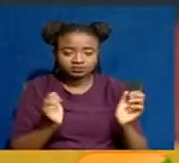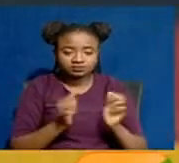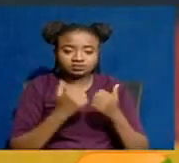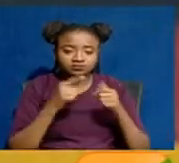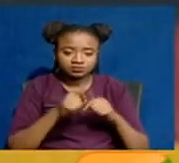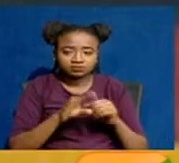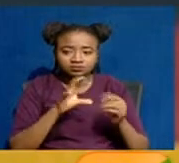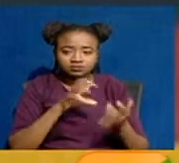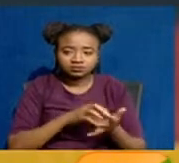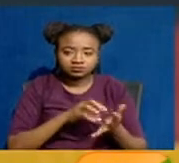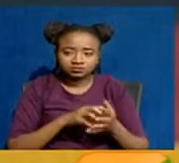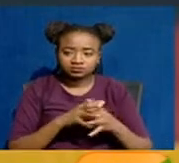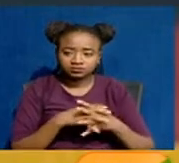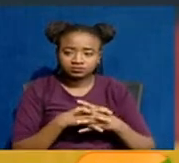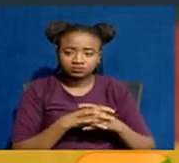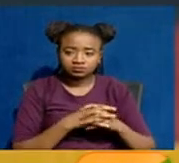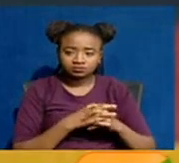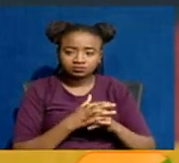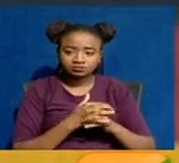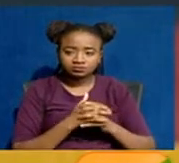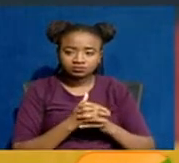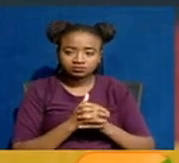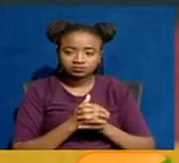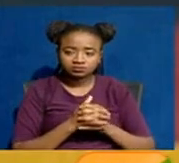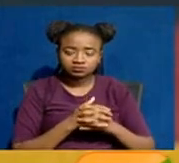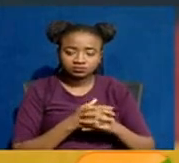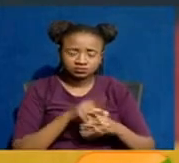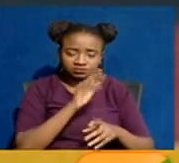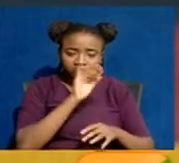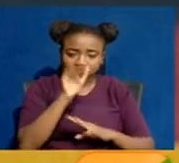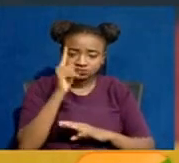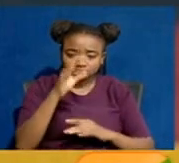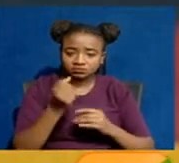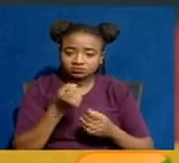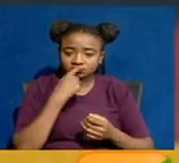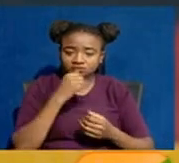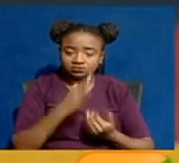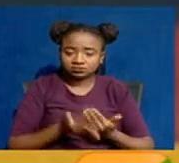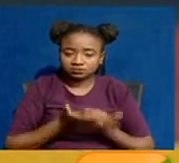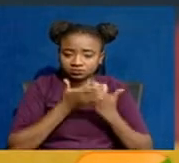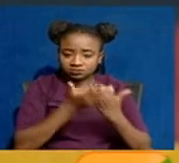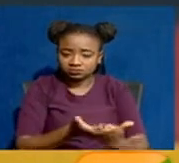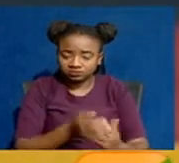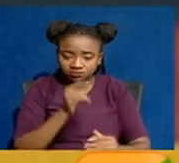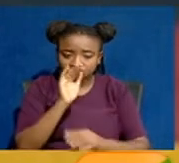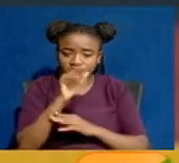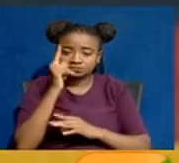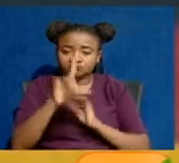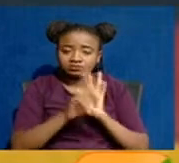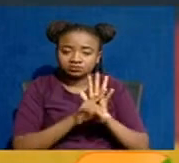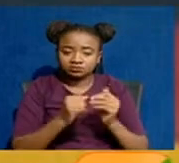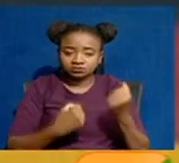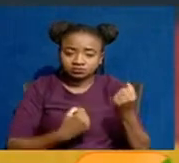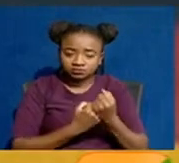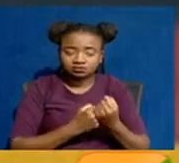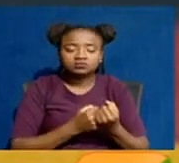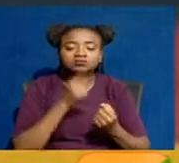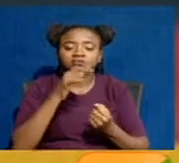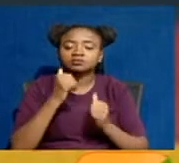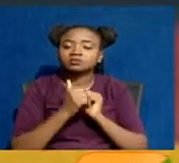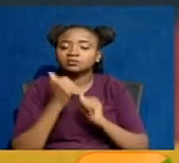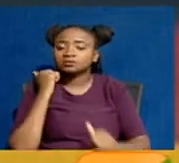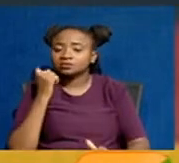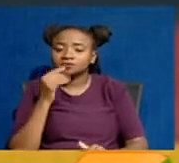matter. Yes. What condition were you in? Did you ask for medical support? Did you ask for legal support? Was that denied? And what are the reasons